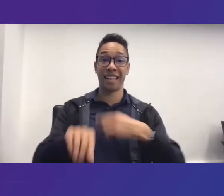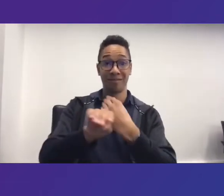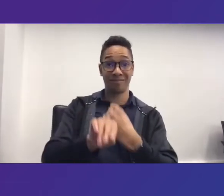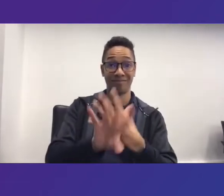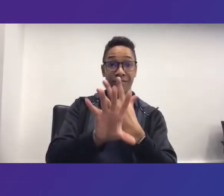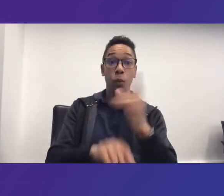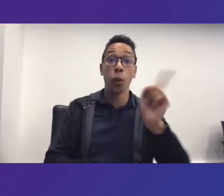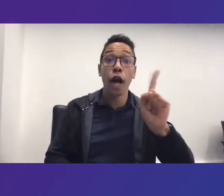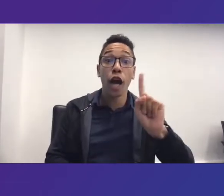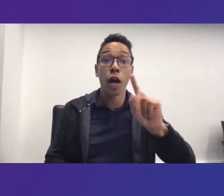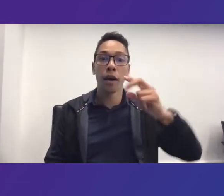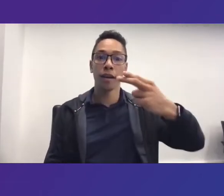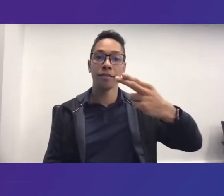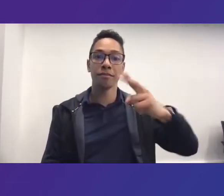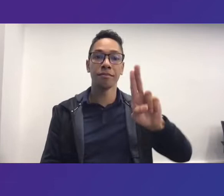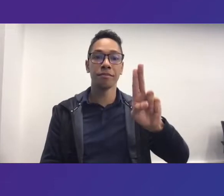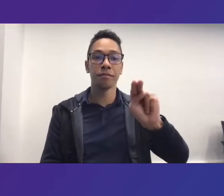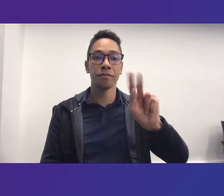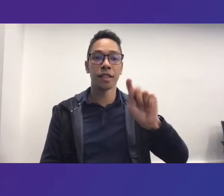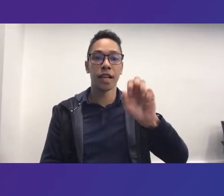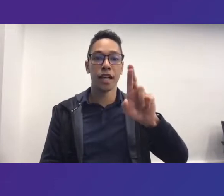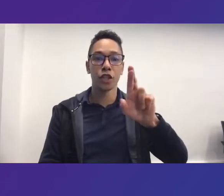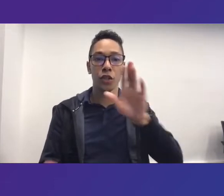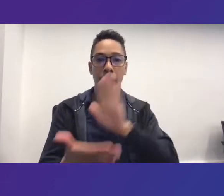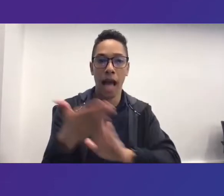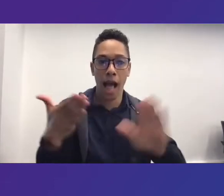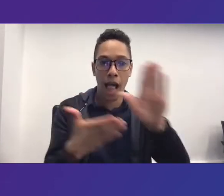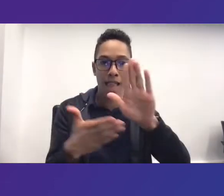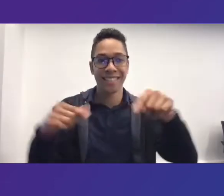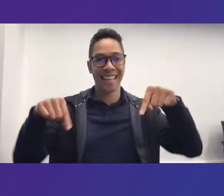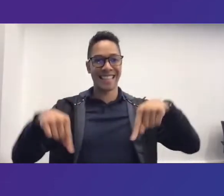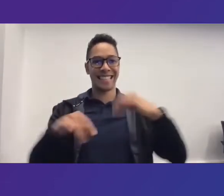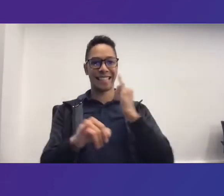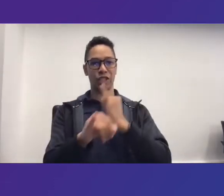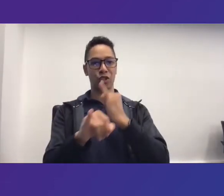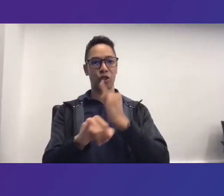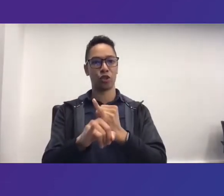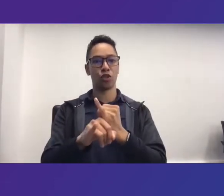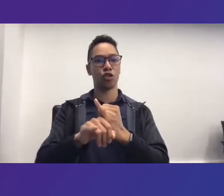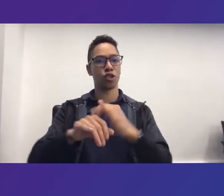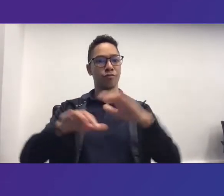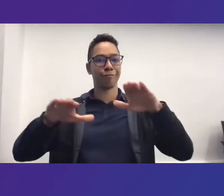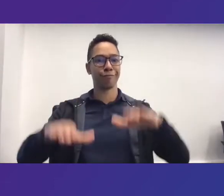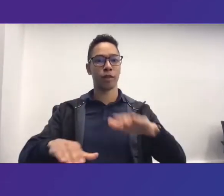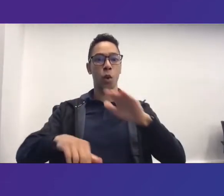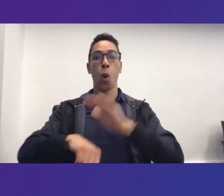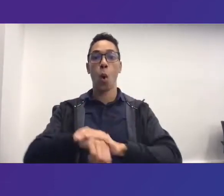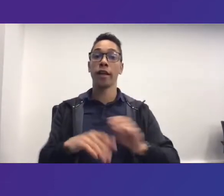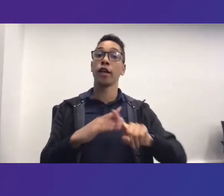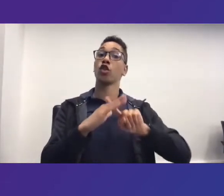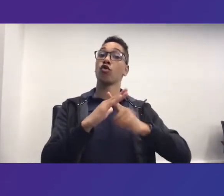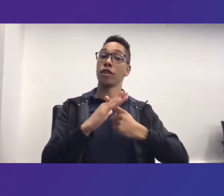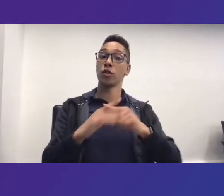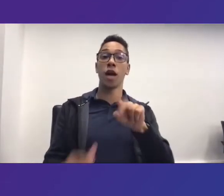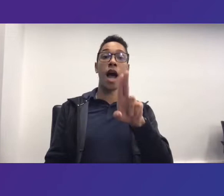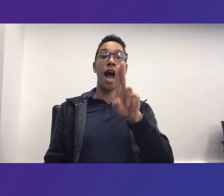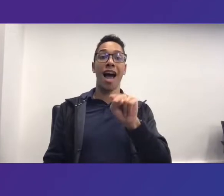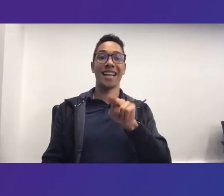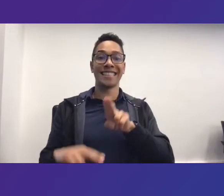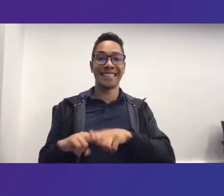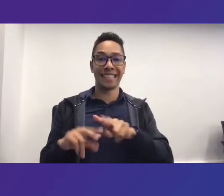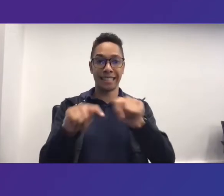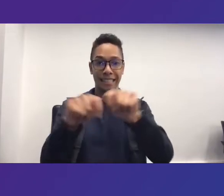College. This institution is situated on the original and unceded